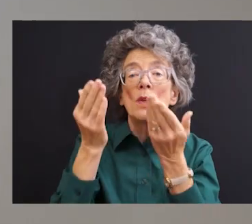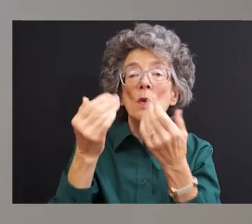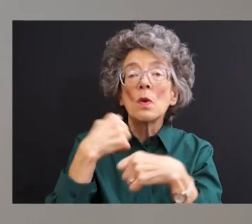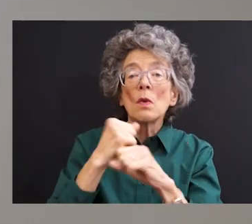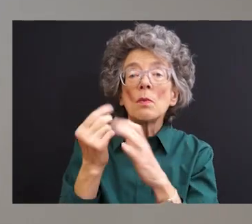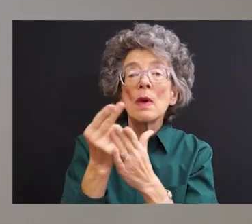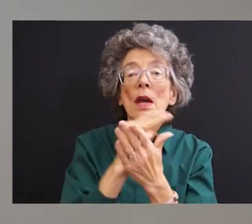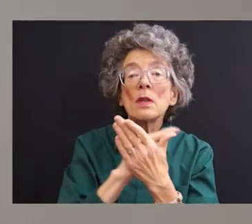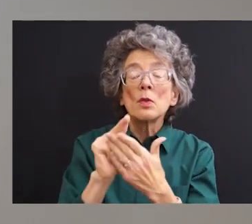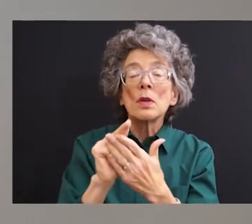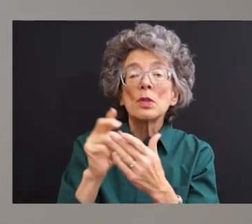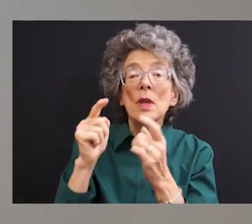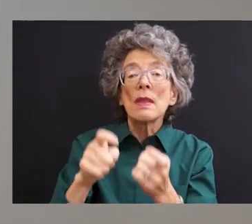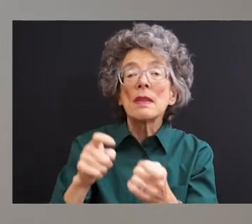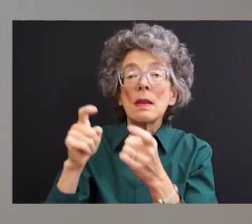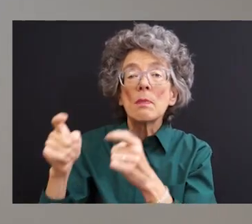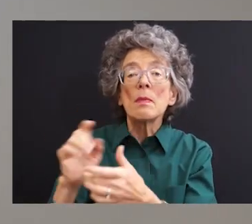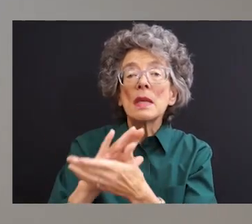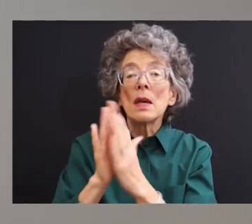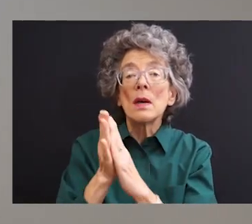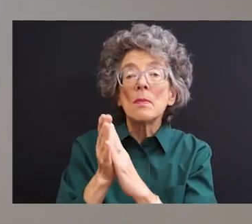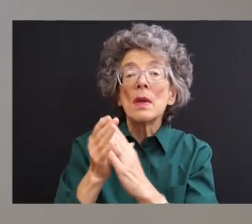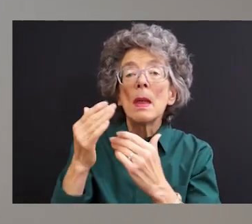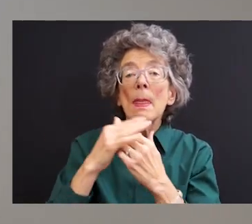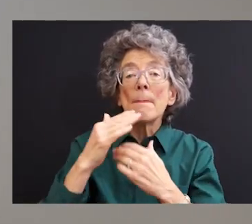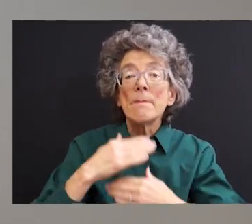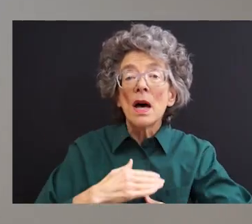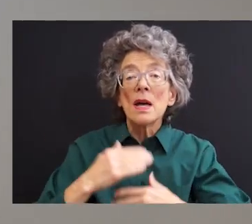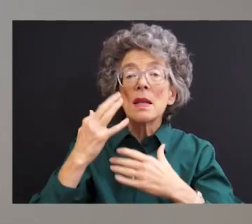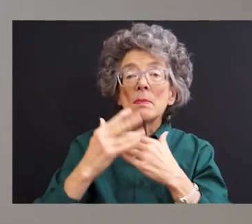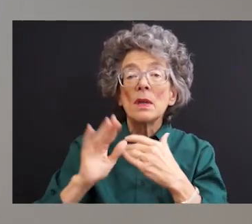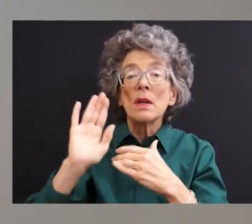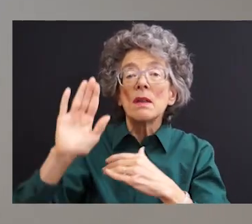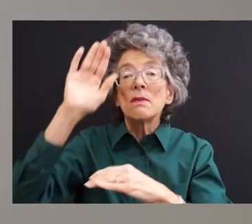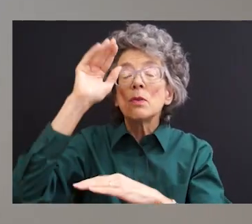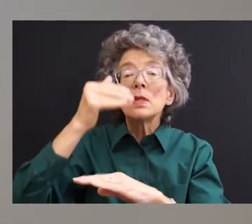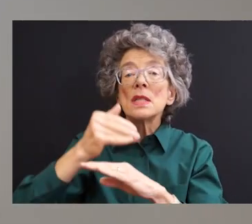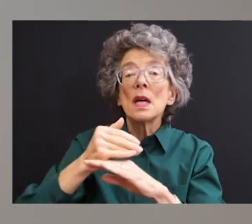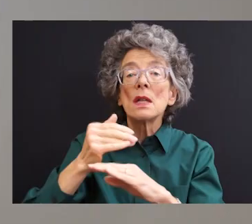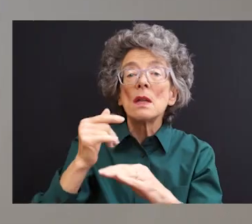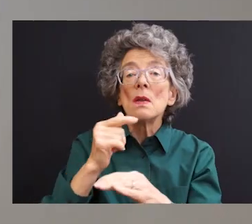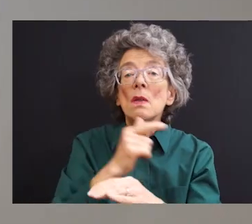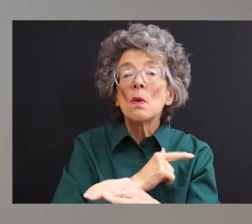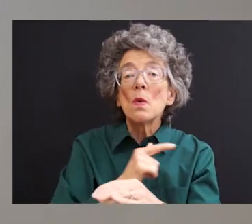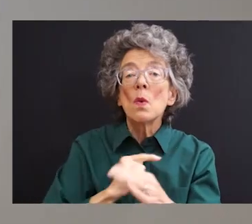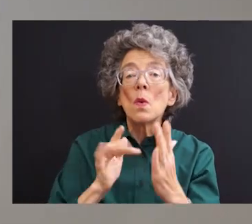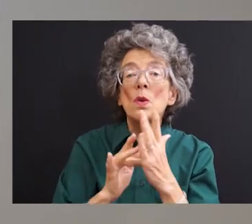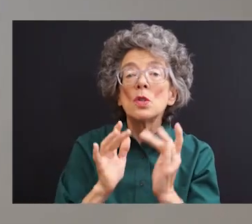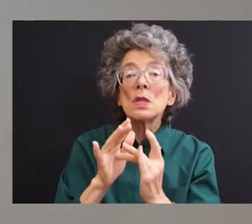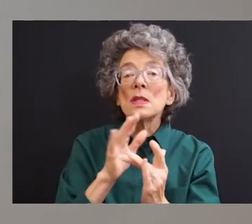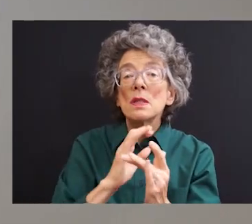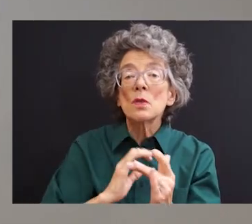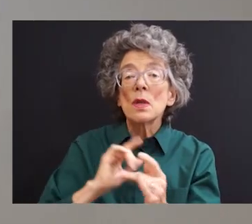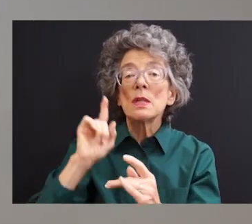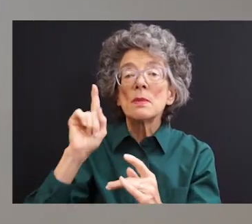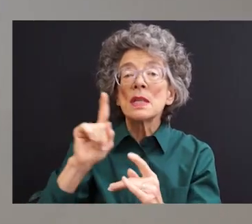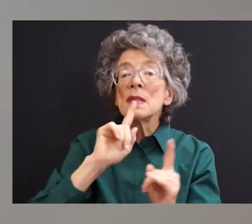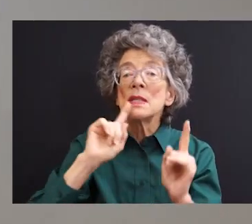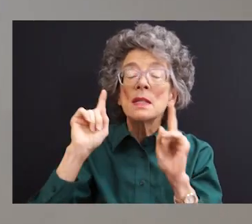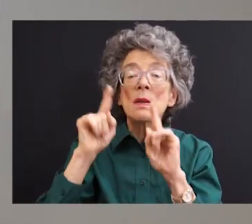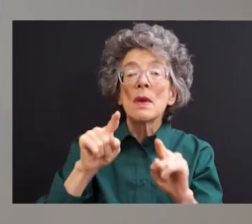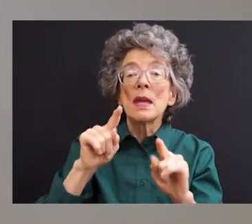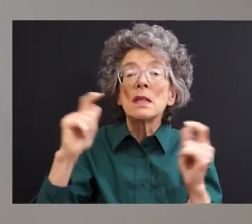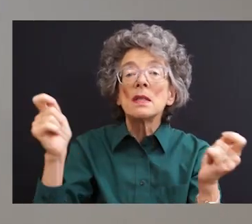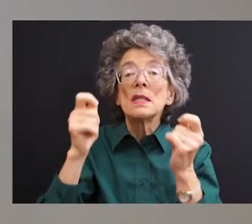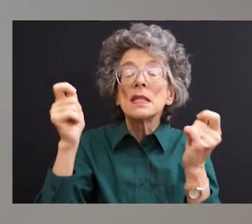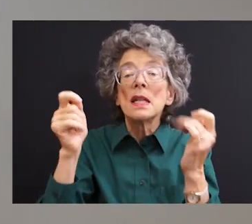consecration, that they may become the body and blood of your Son, our Lord Jesus Christ, at whose command we celebrate